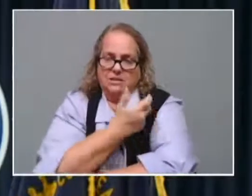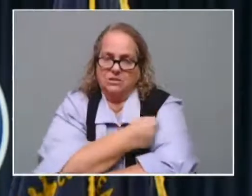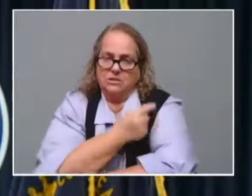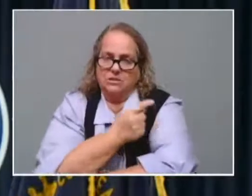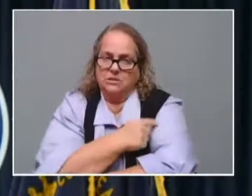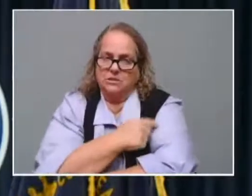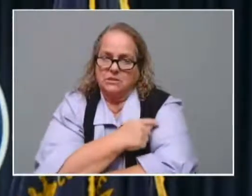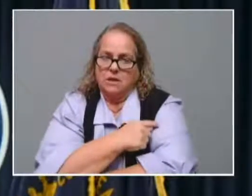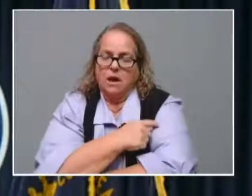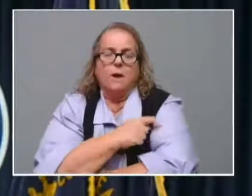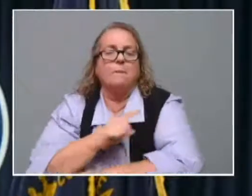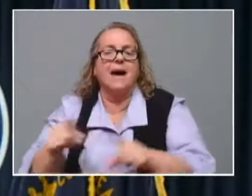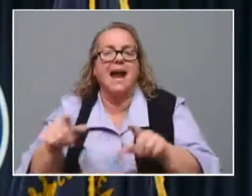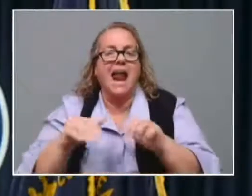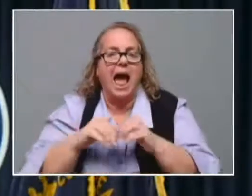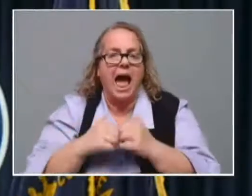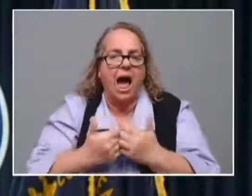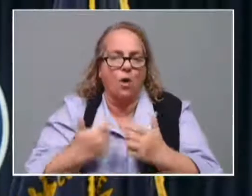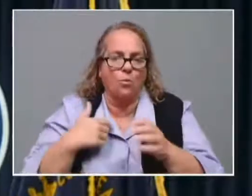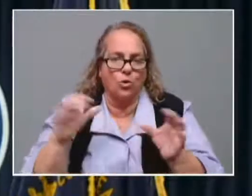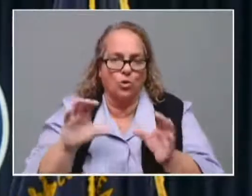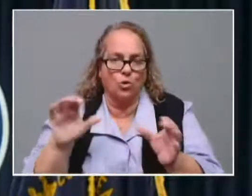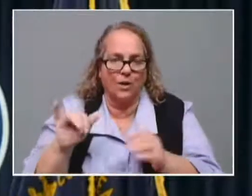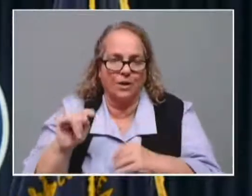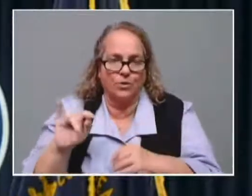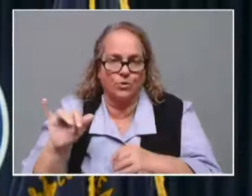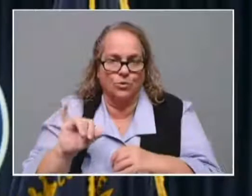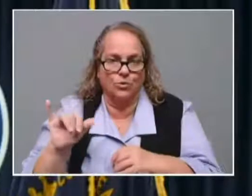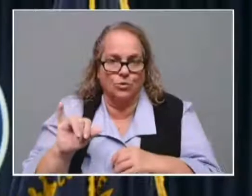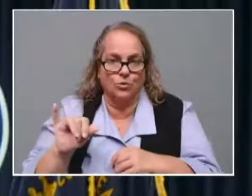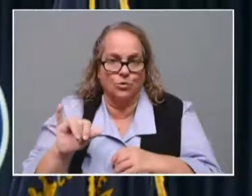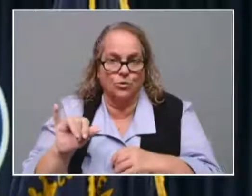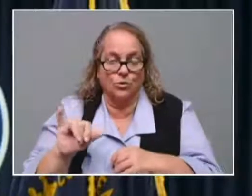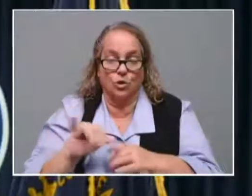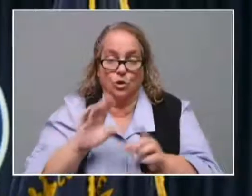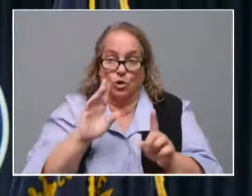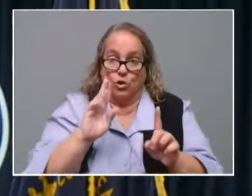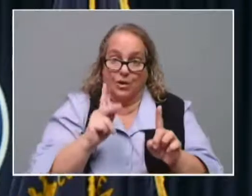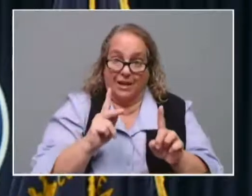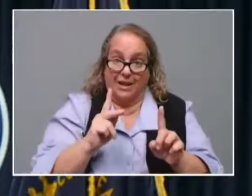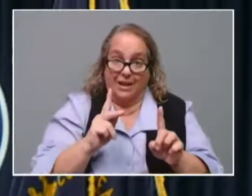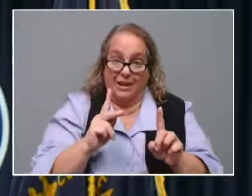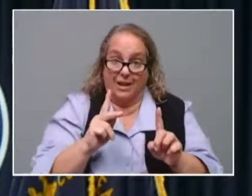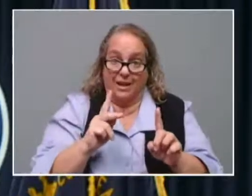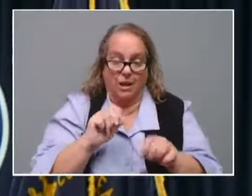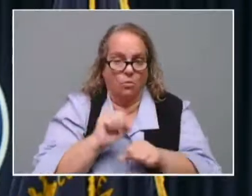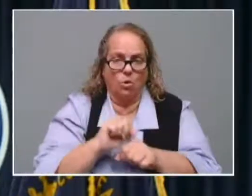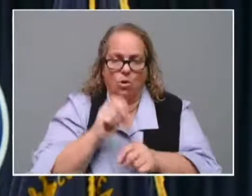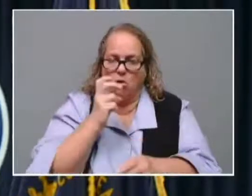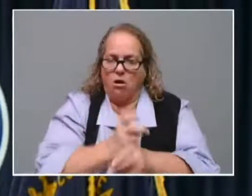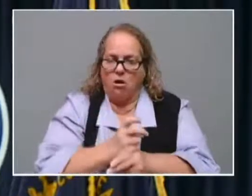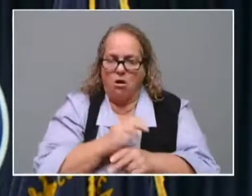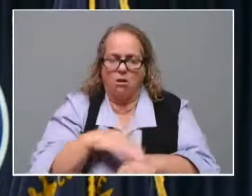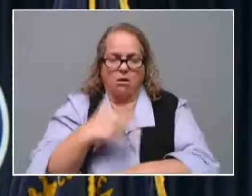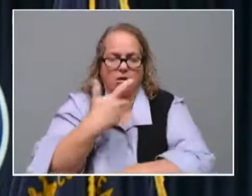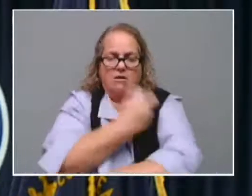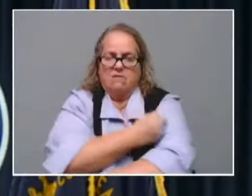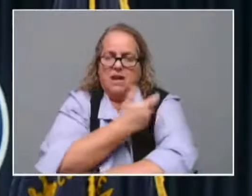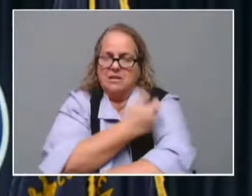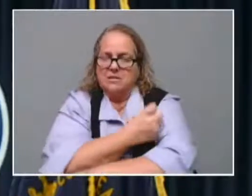going about it. The UK worked hard on vaccinating,